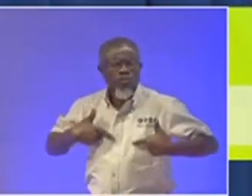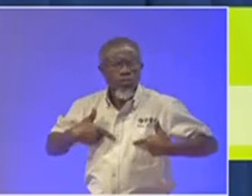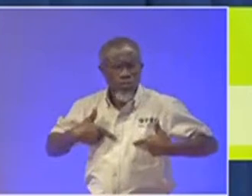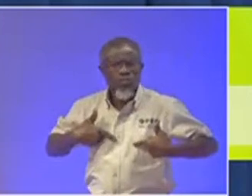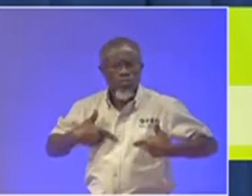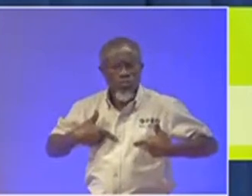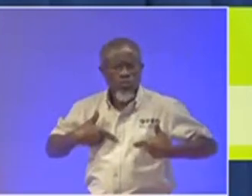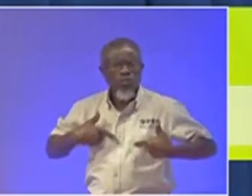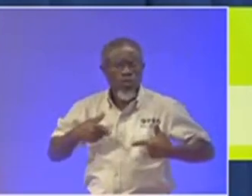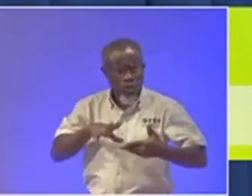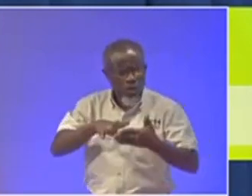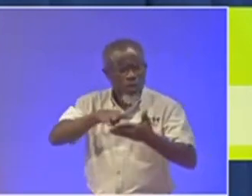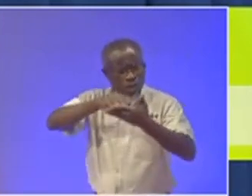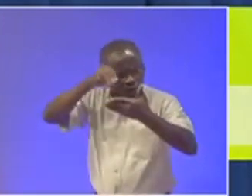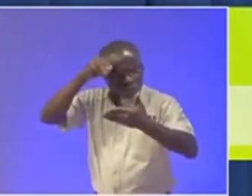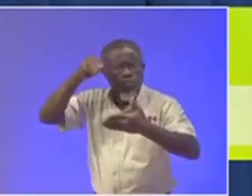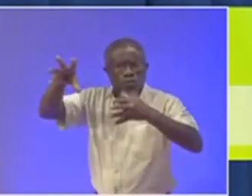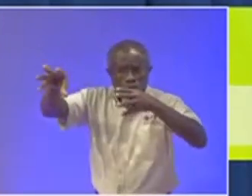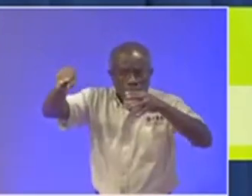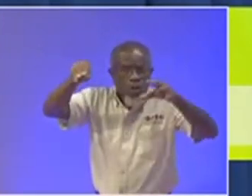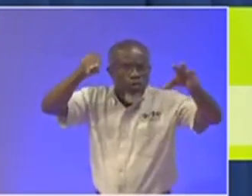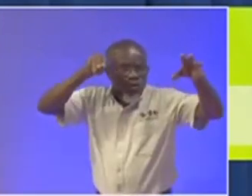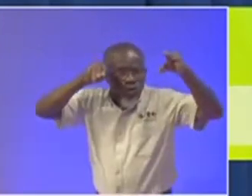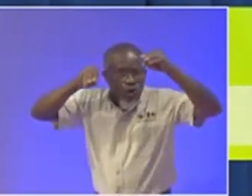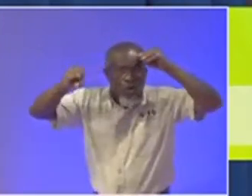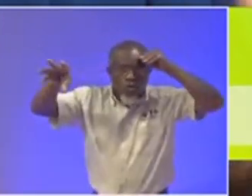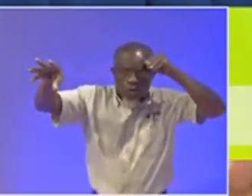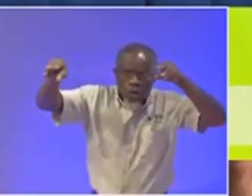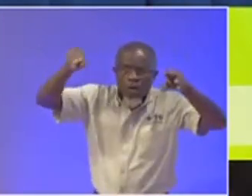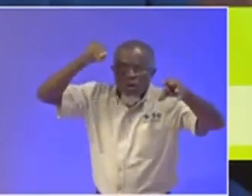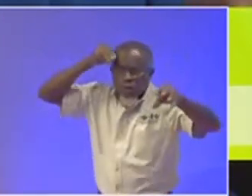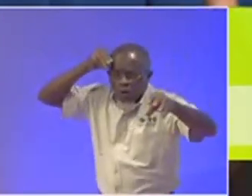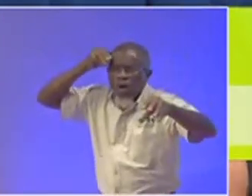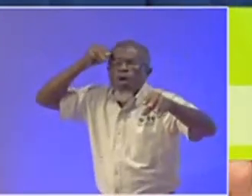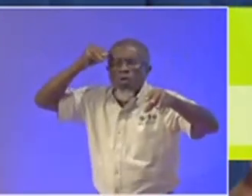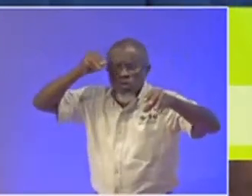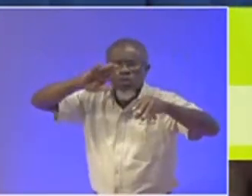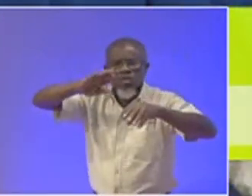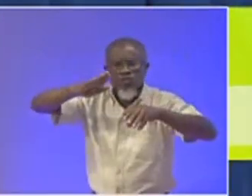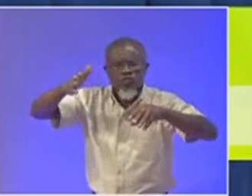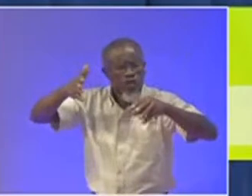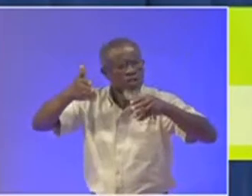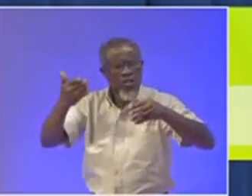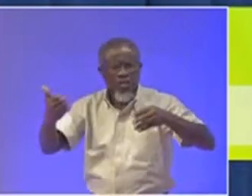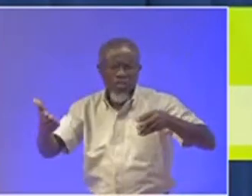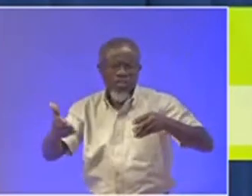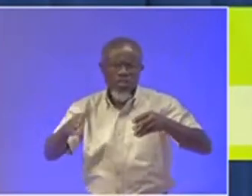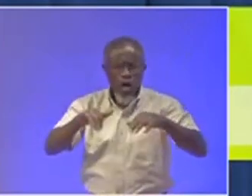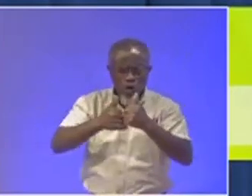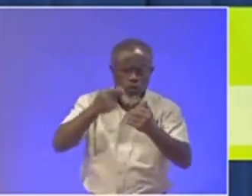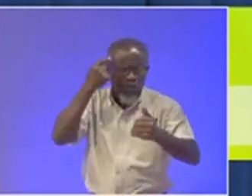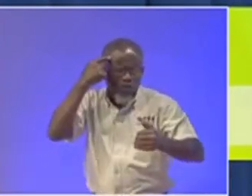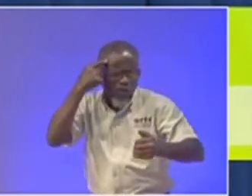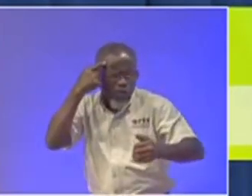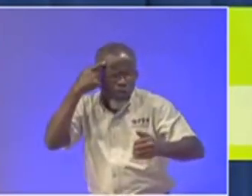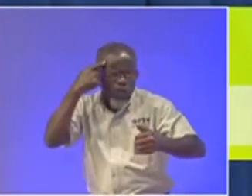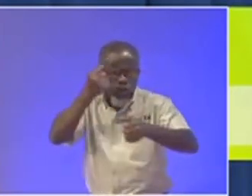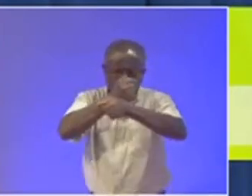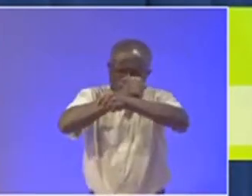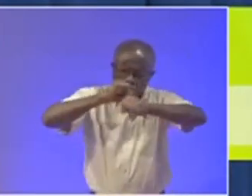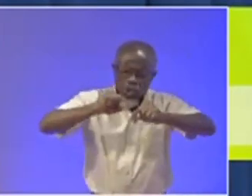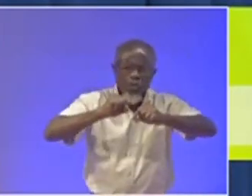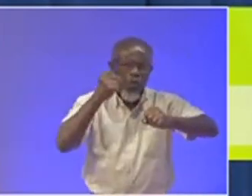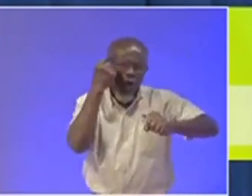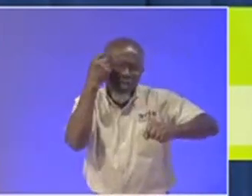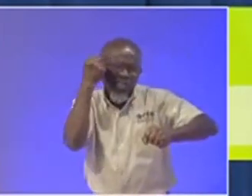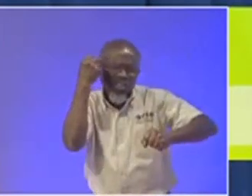live. They learn all those important interpersonal, intrapersonal, all those problem solving, creative thinking, and dealing with personalities